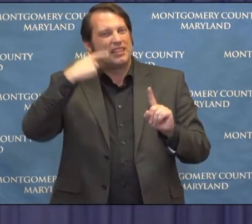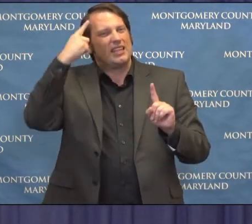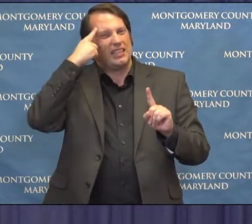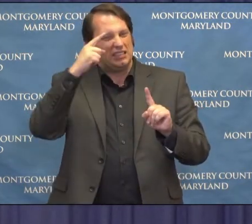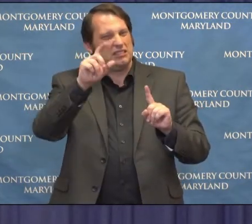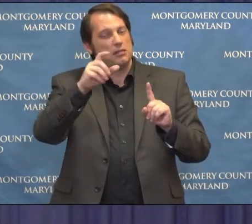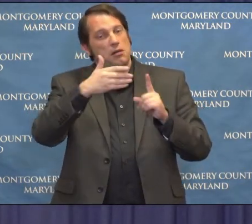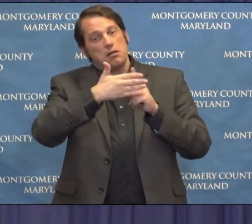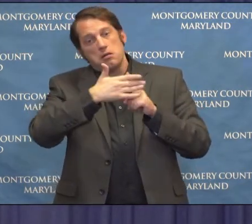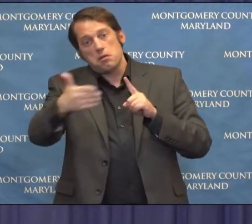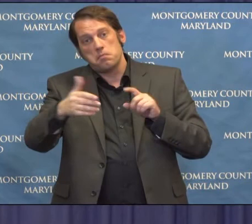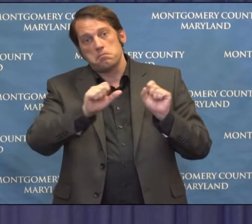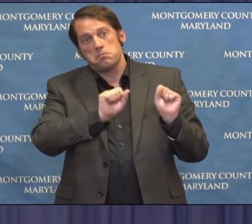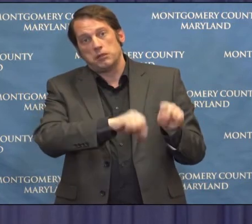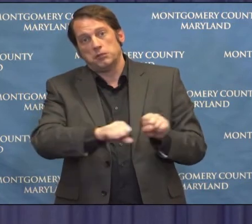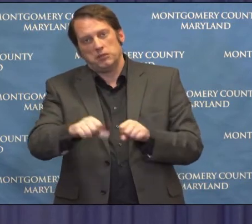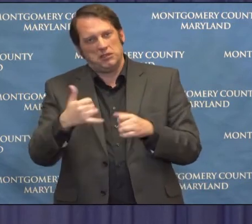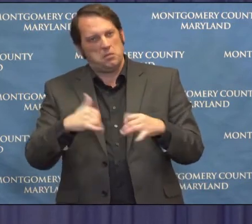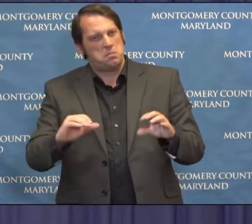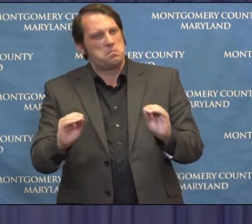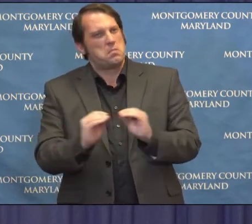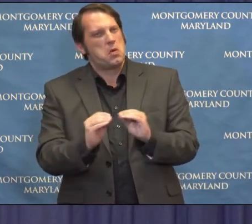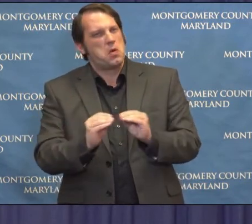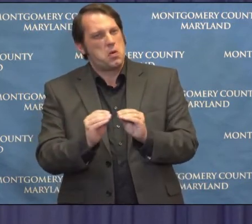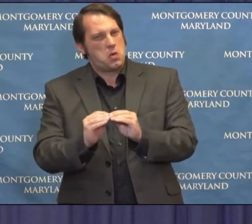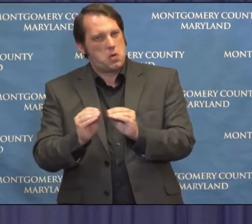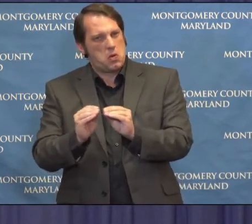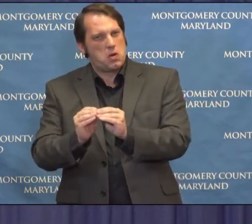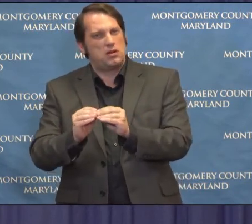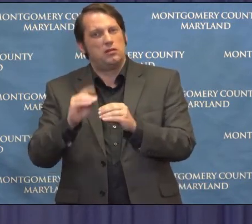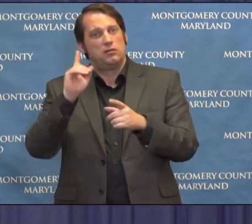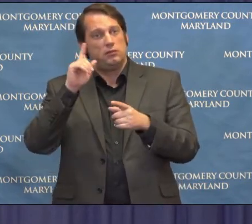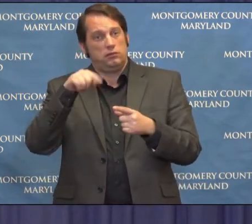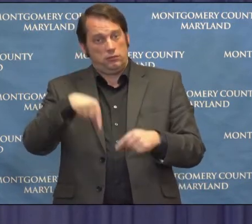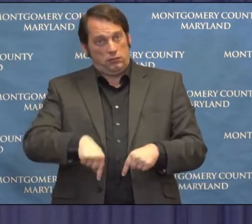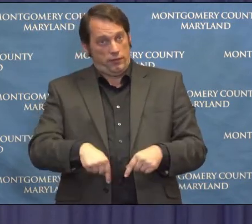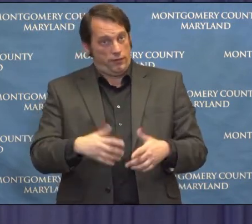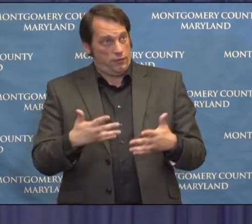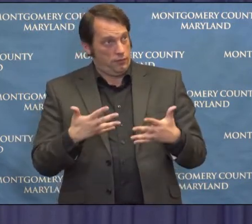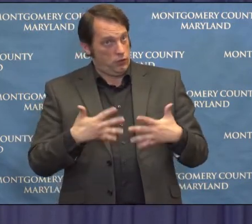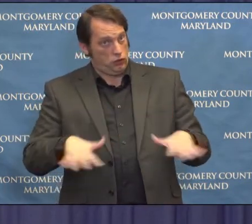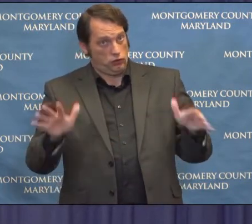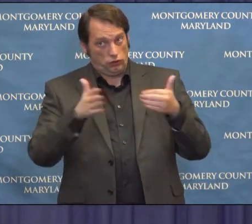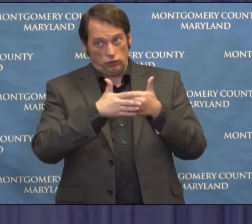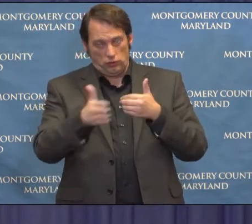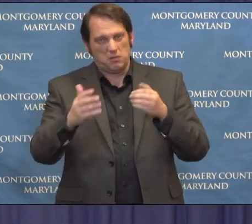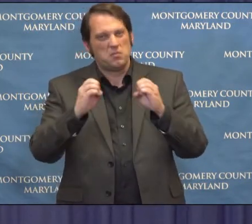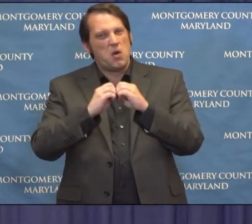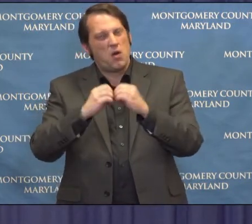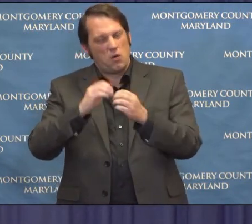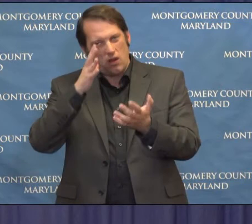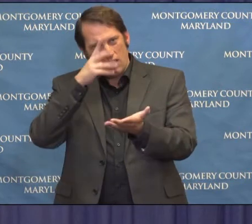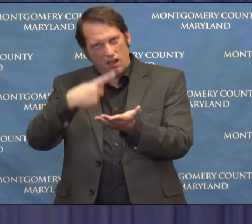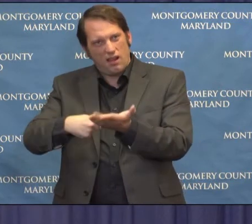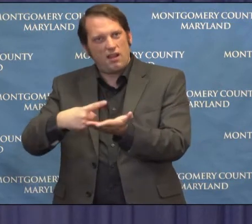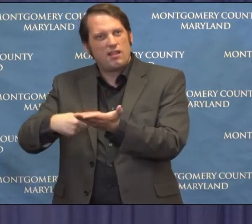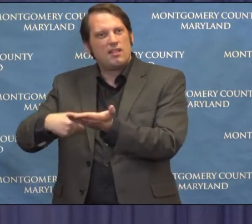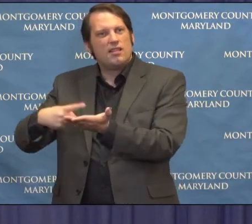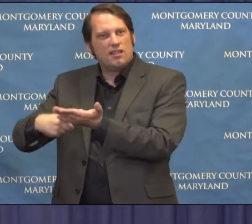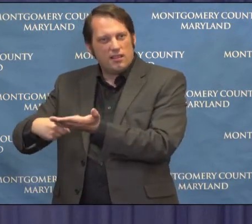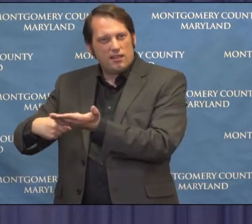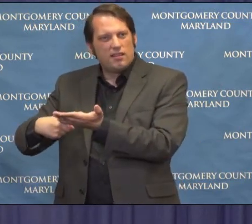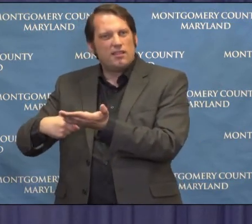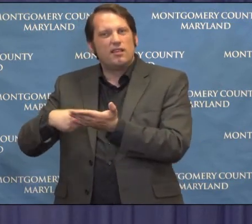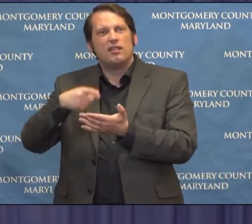breath after this, and we'll have a serious discussion. I mean, it has implications for the cost of operating county government, frankly. If I